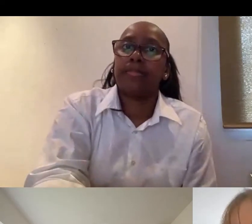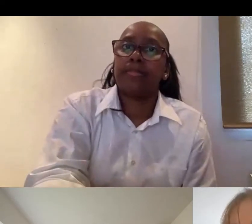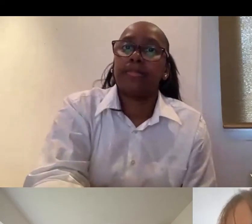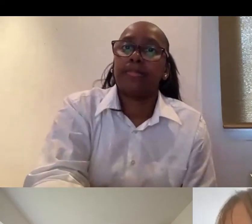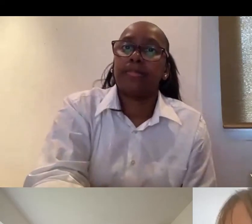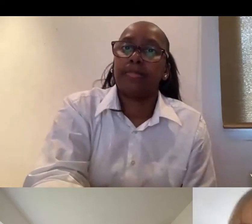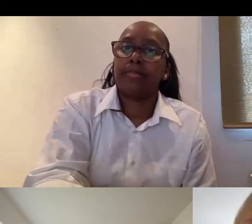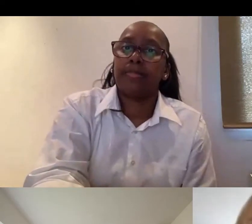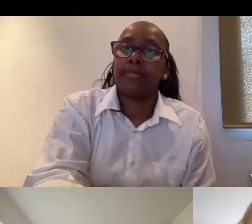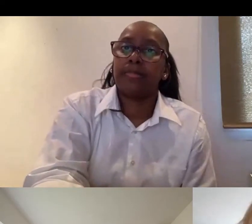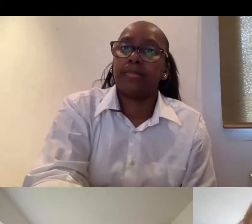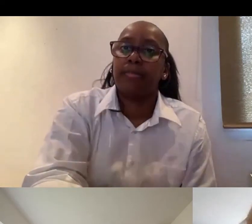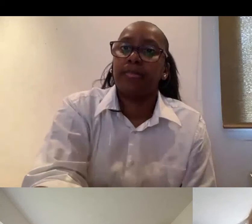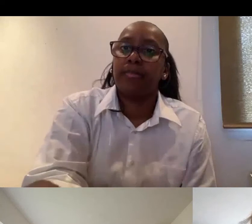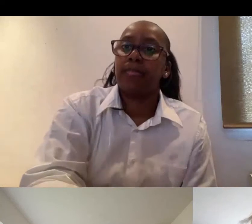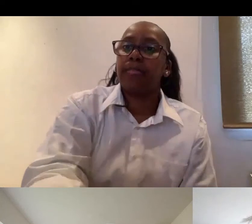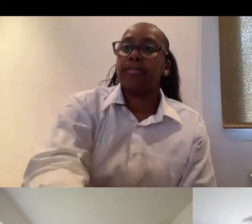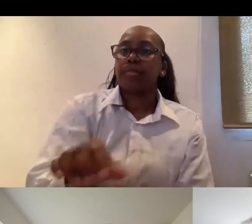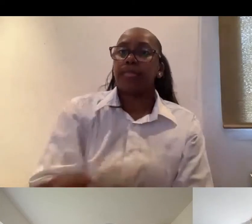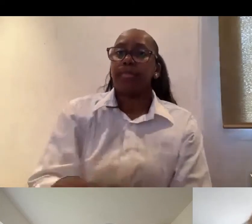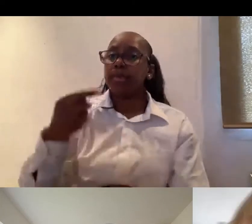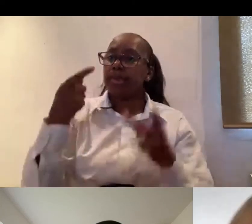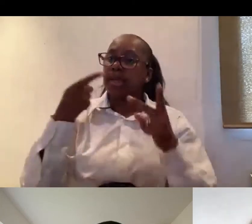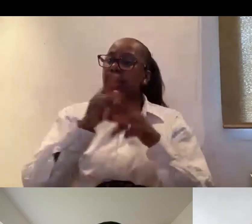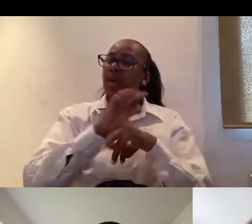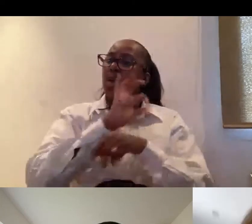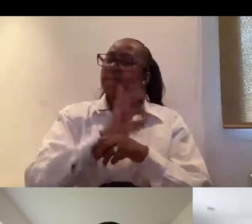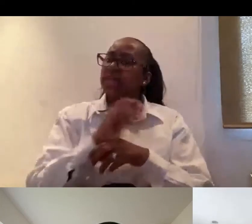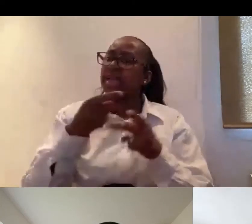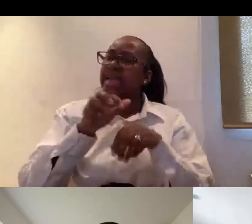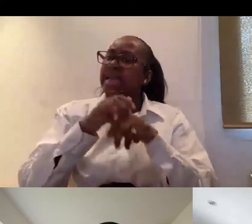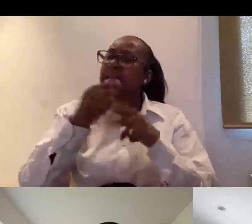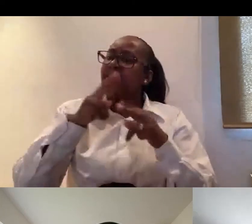the chat. If you are allergic to penicillin, can you have the vaccine?